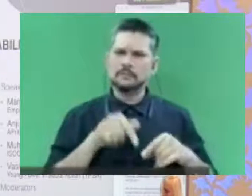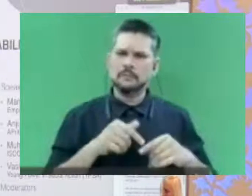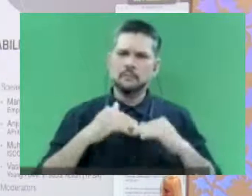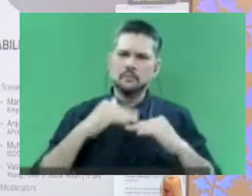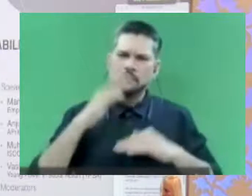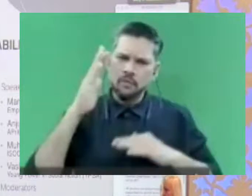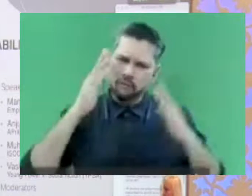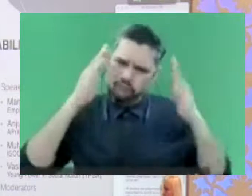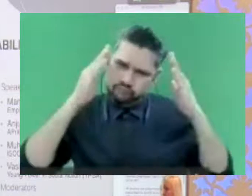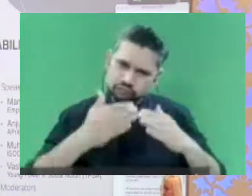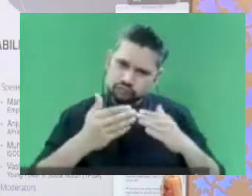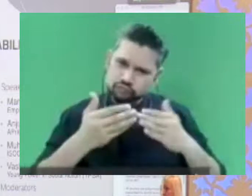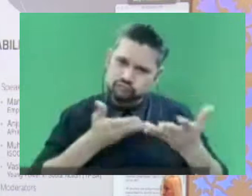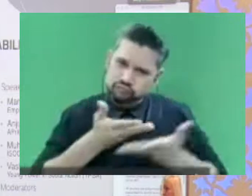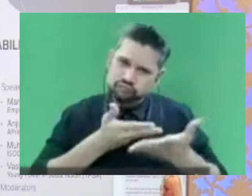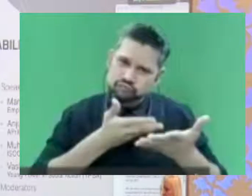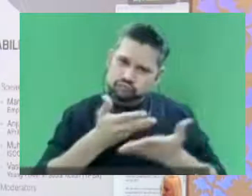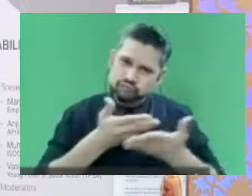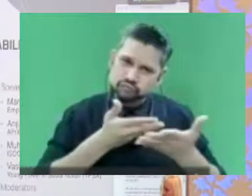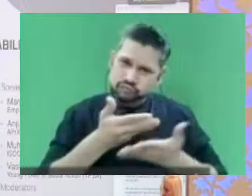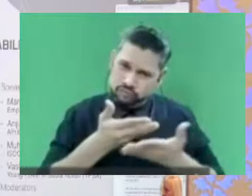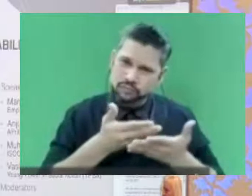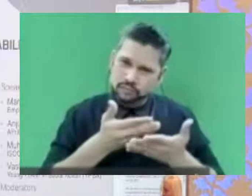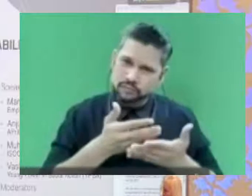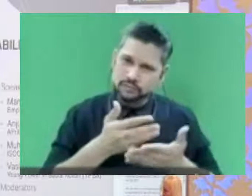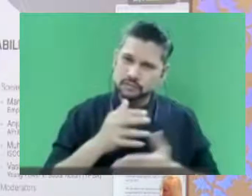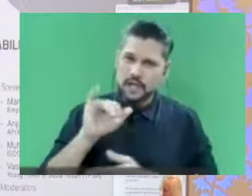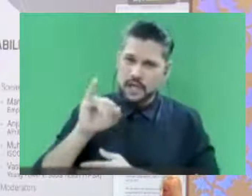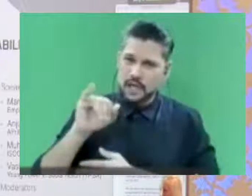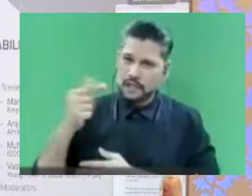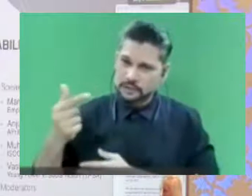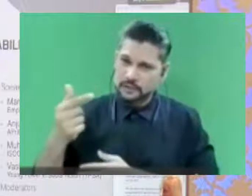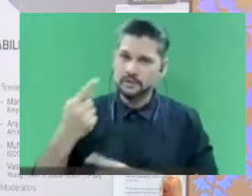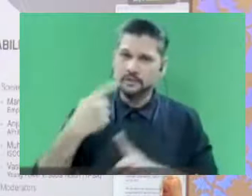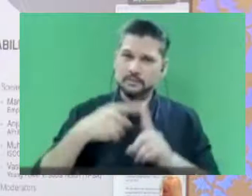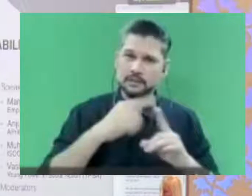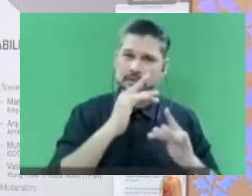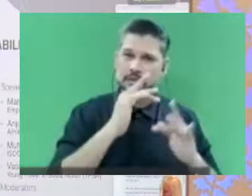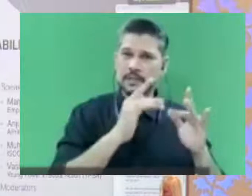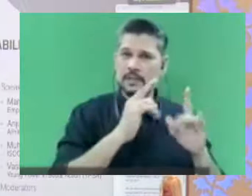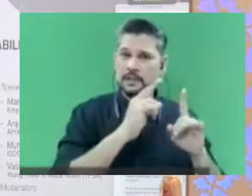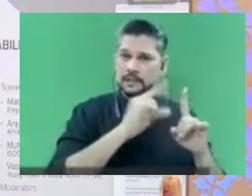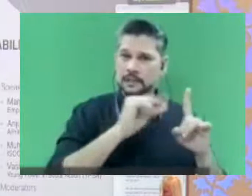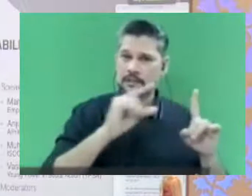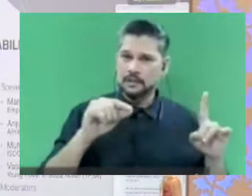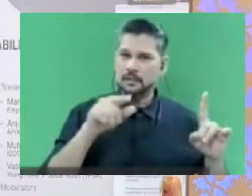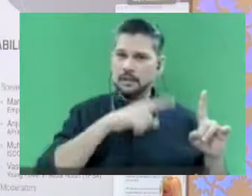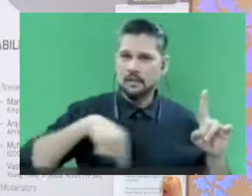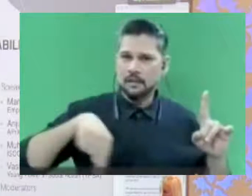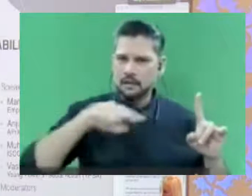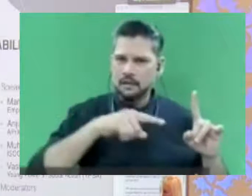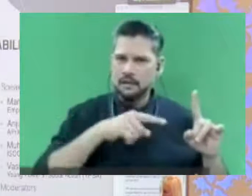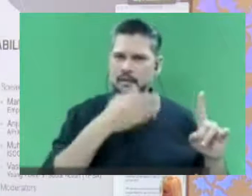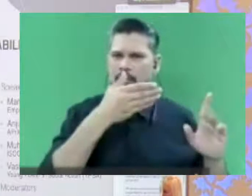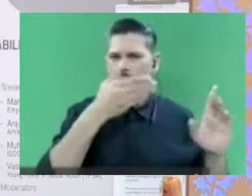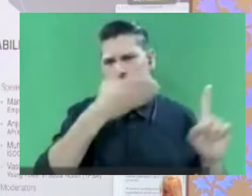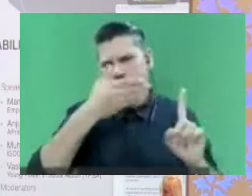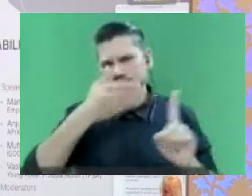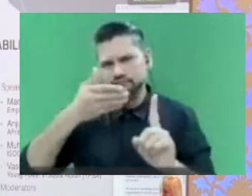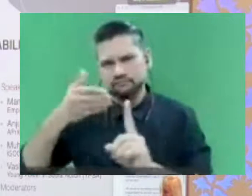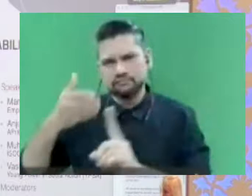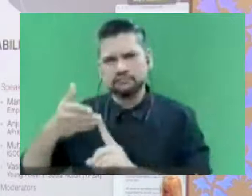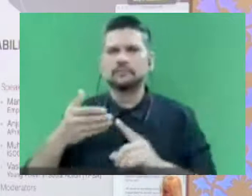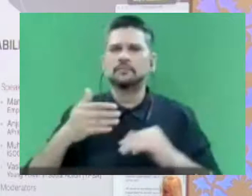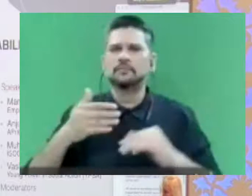domain. And one of the best outcomes, I would say, was the Dhaka Declaration, where